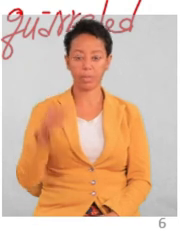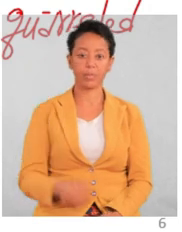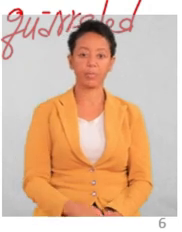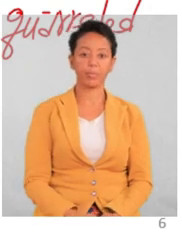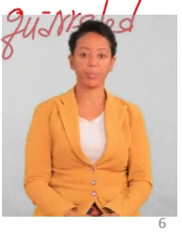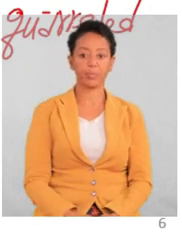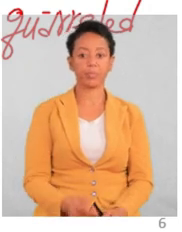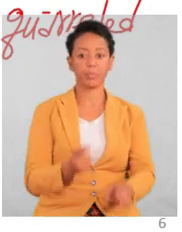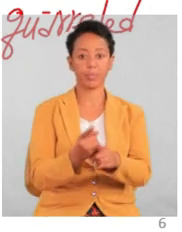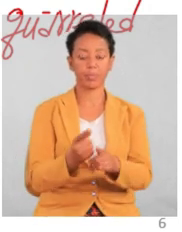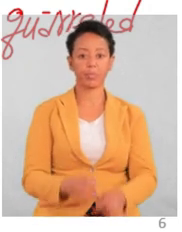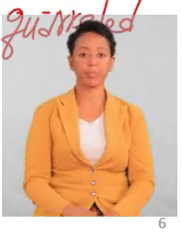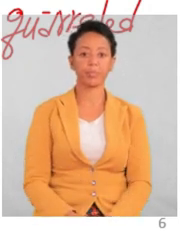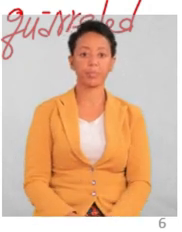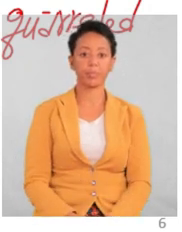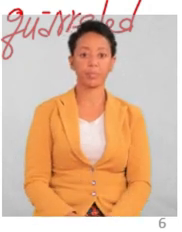that's it.